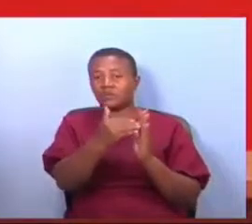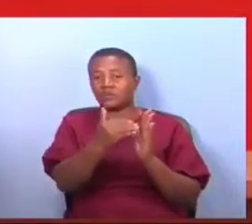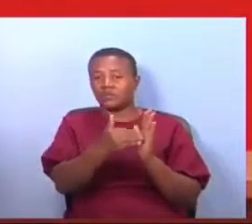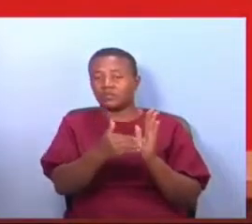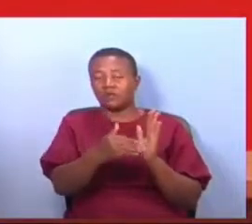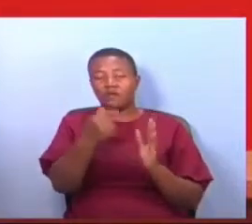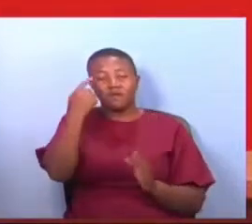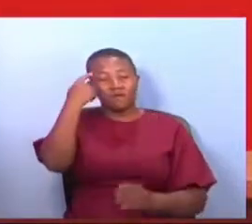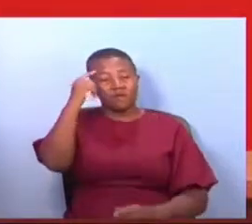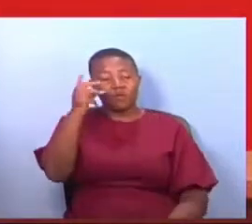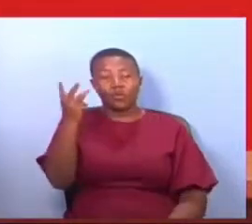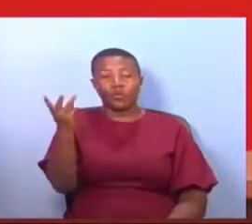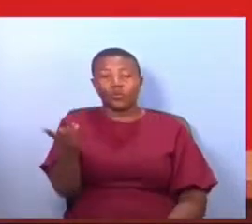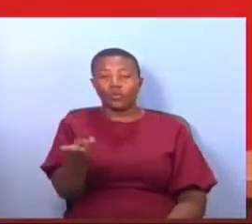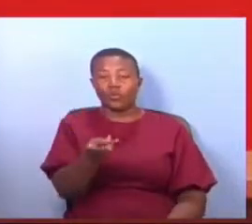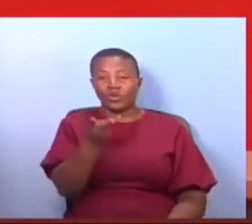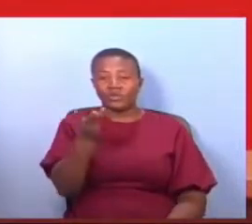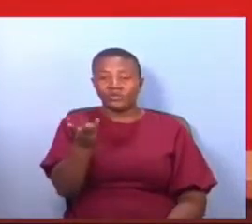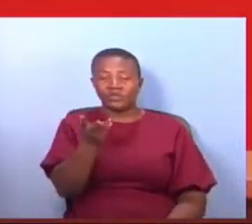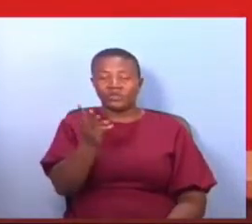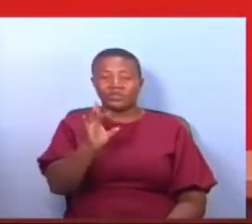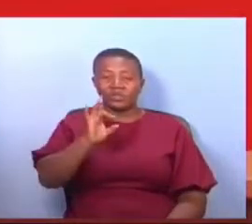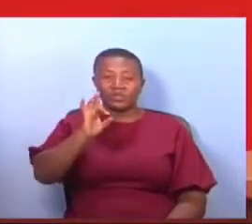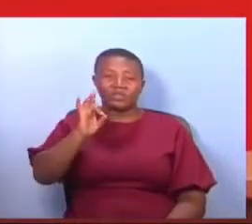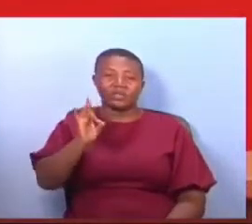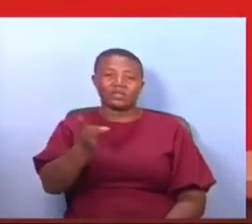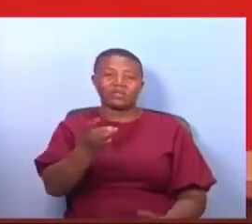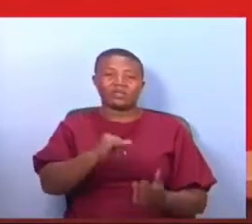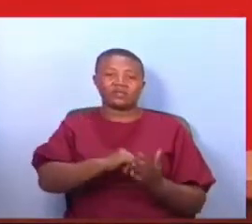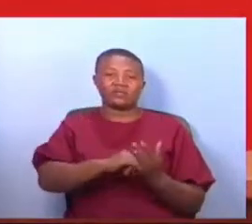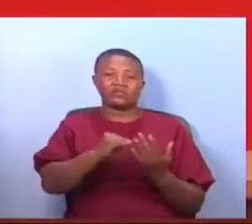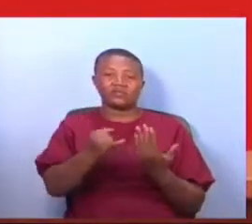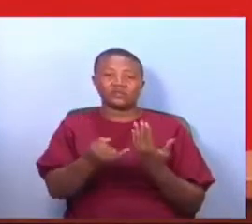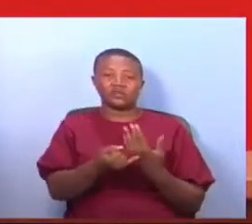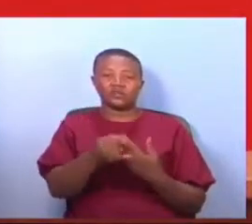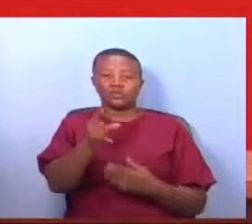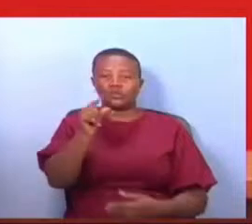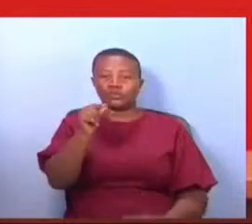Wednesday, 8th January 2025,